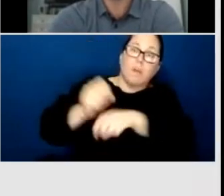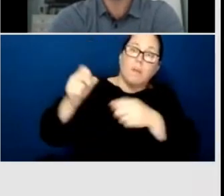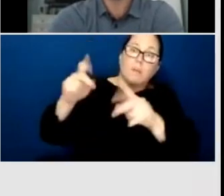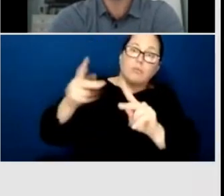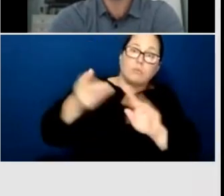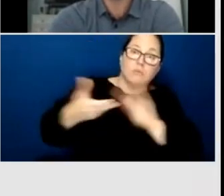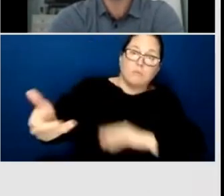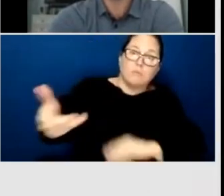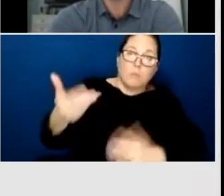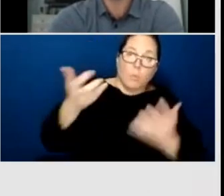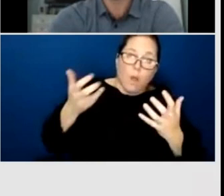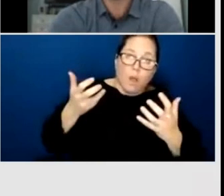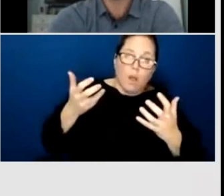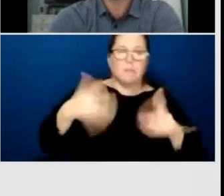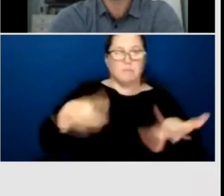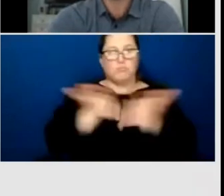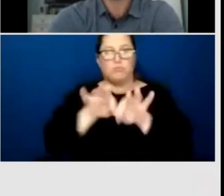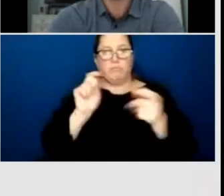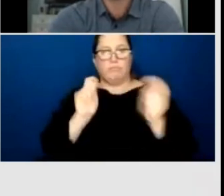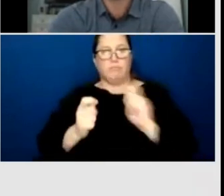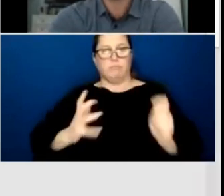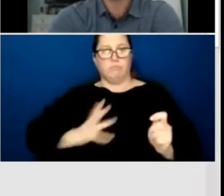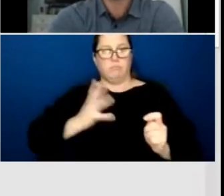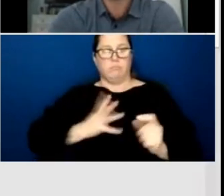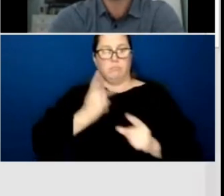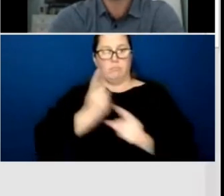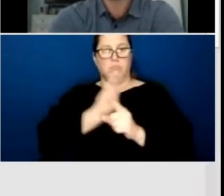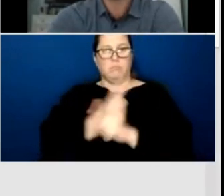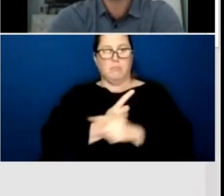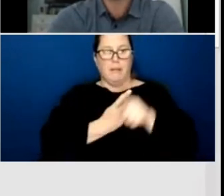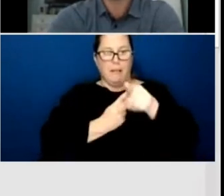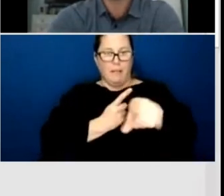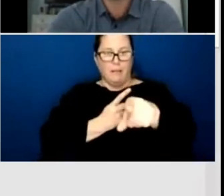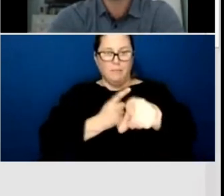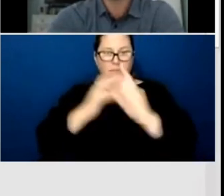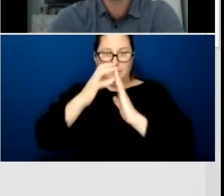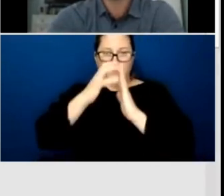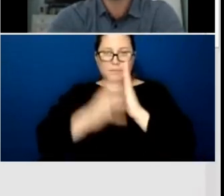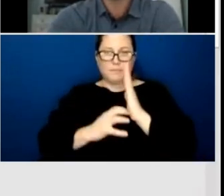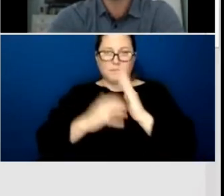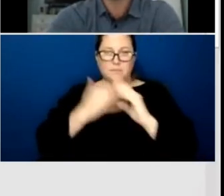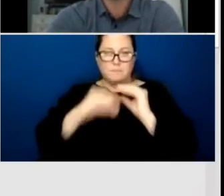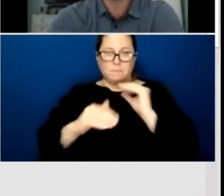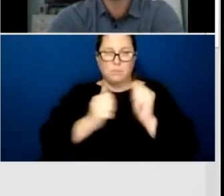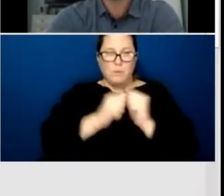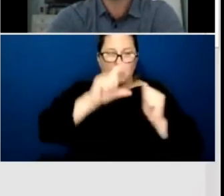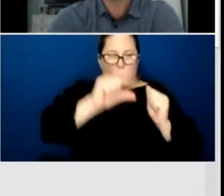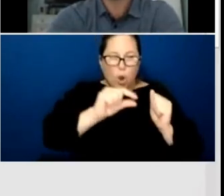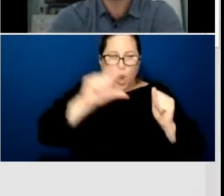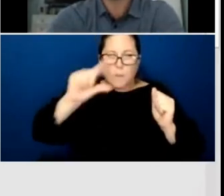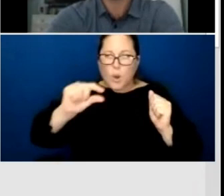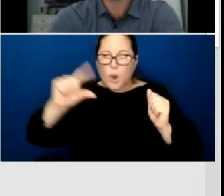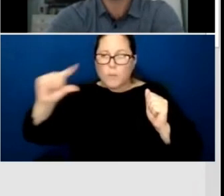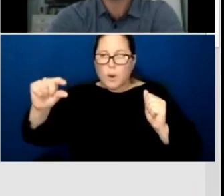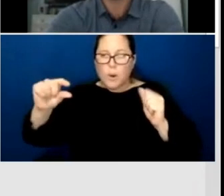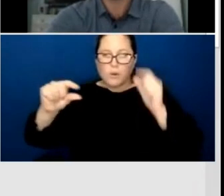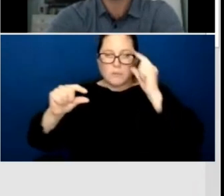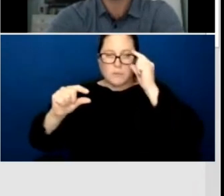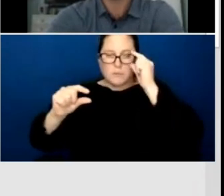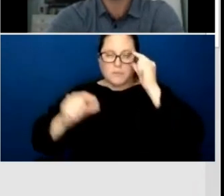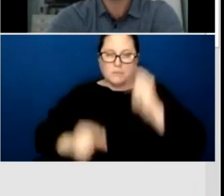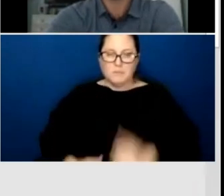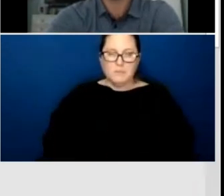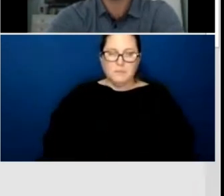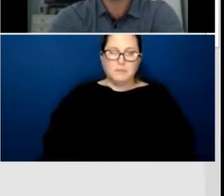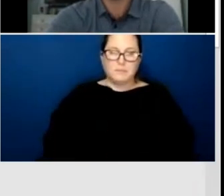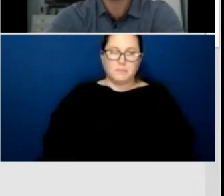so I can see, this is a sample email with lots of lowercase letters, right? I would like the students, if you're at your